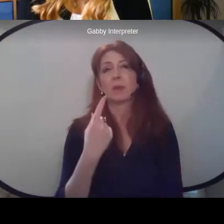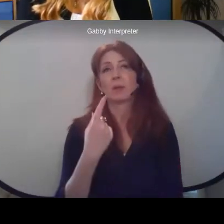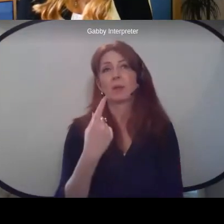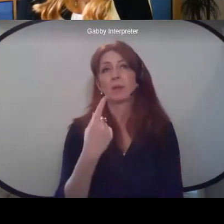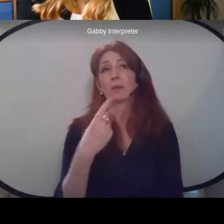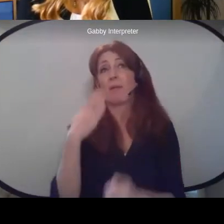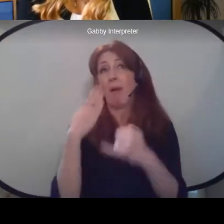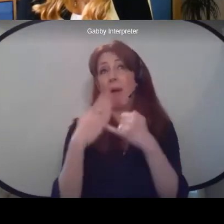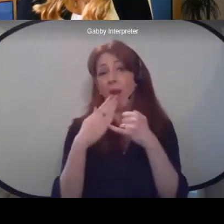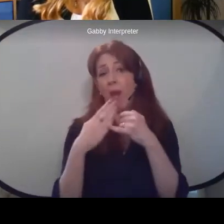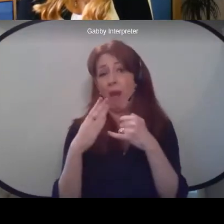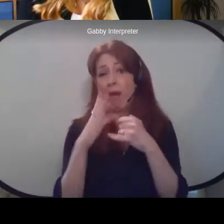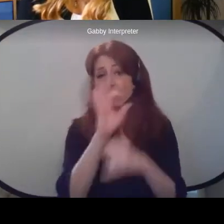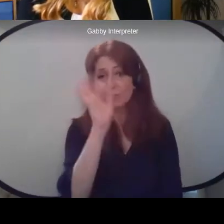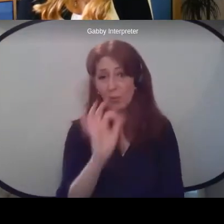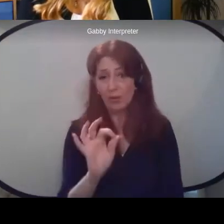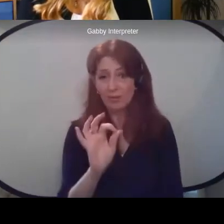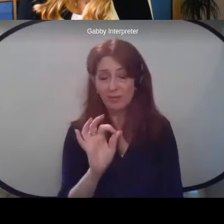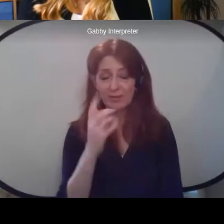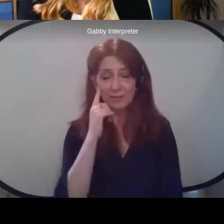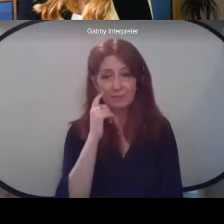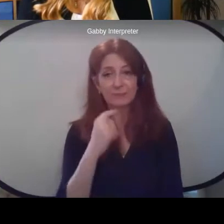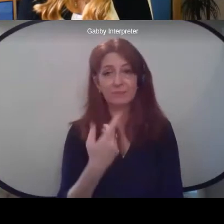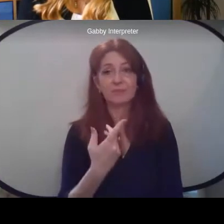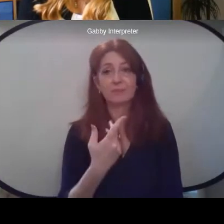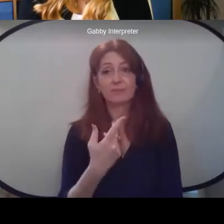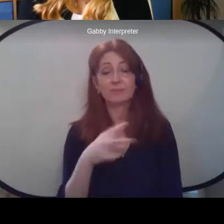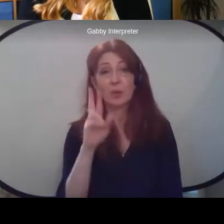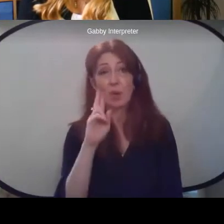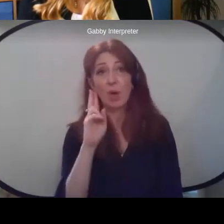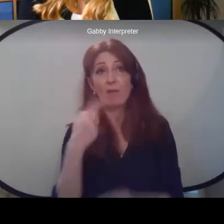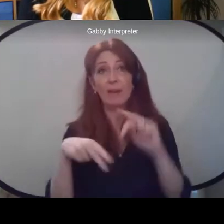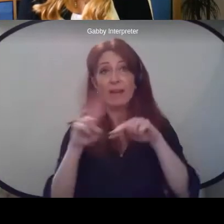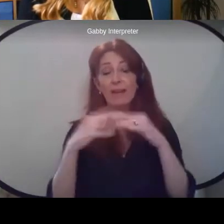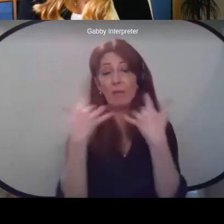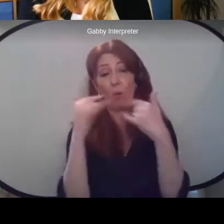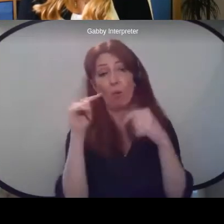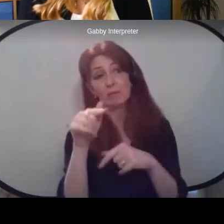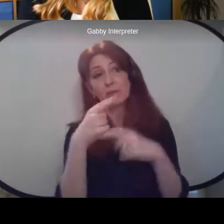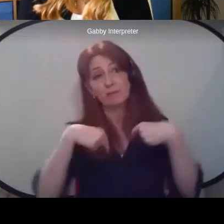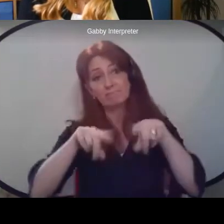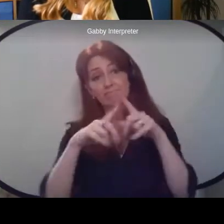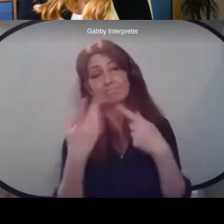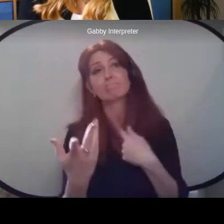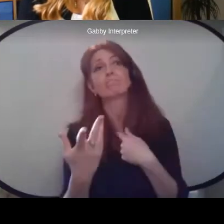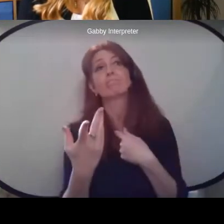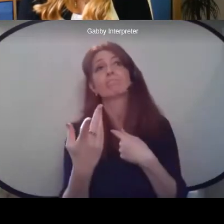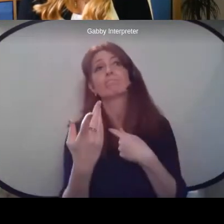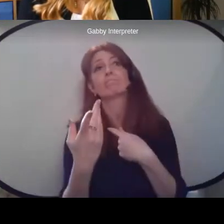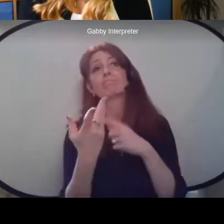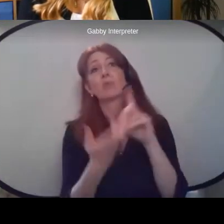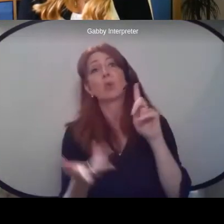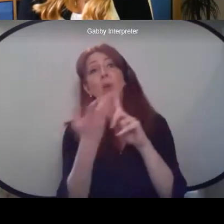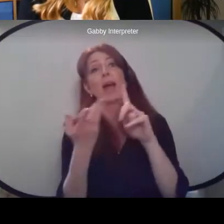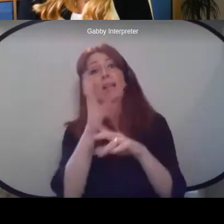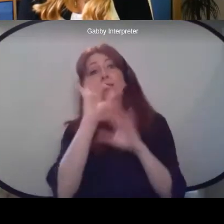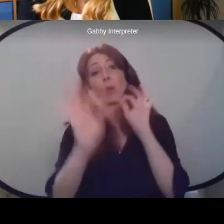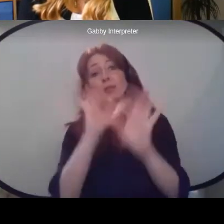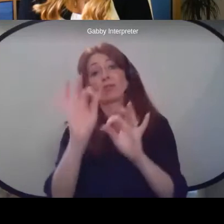last question potentially, and then hopefully, as I said, if you're in the audience, you could post some questions for the